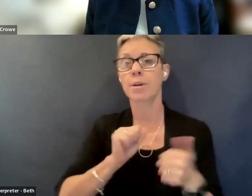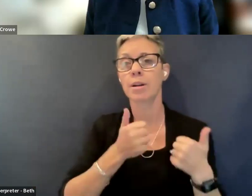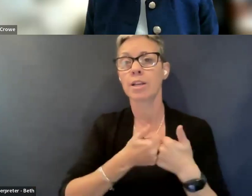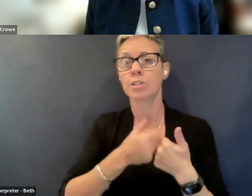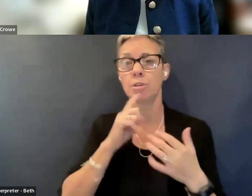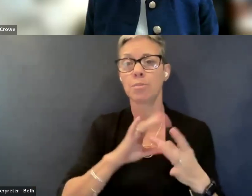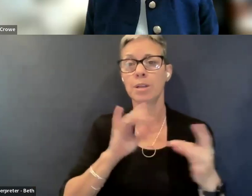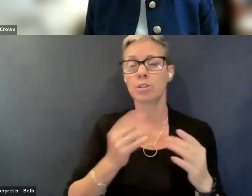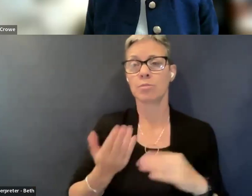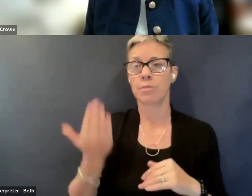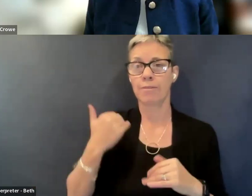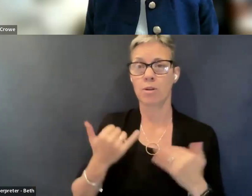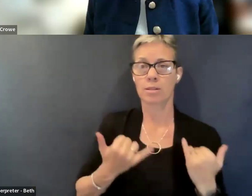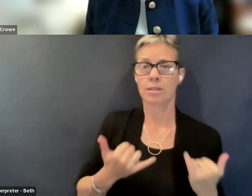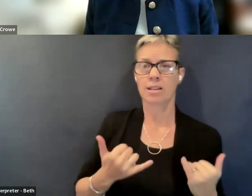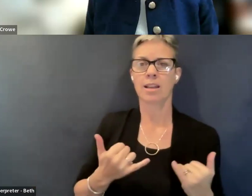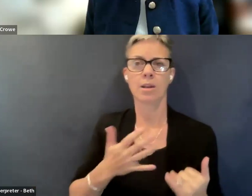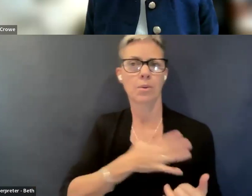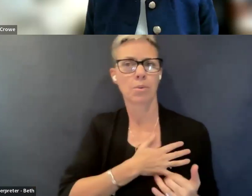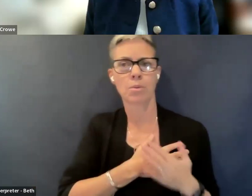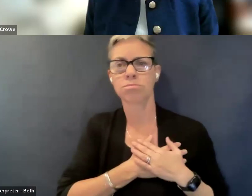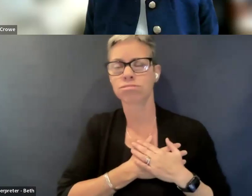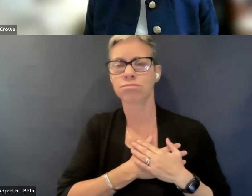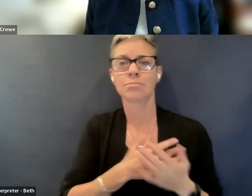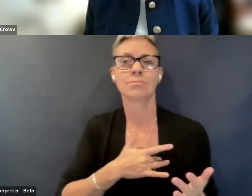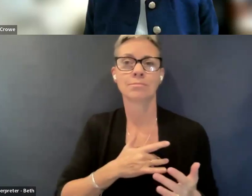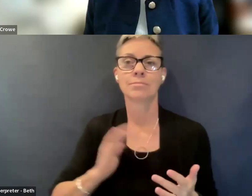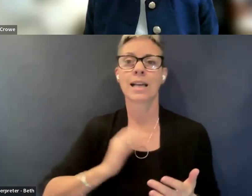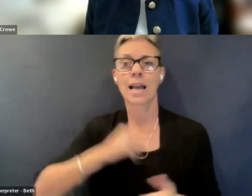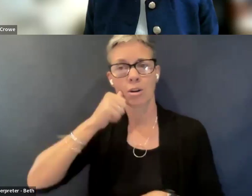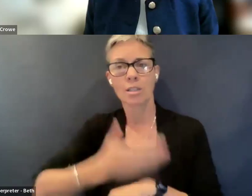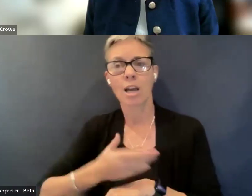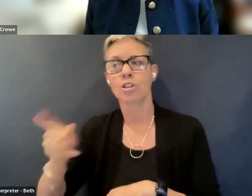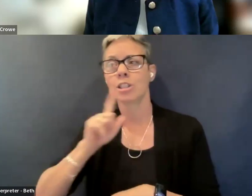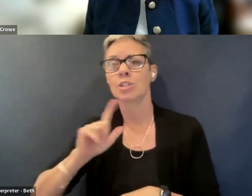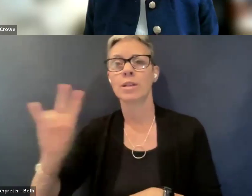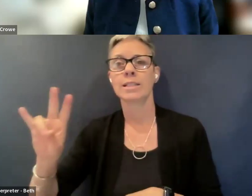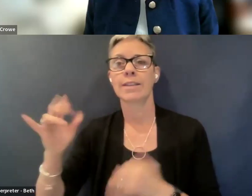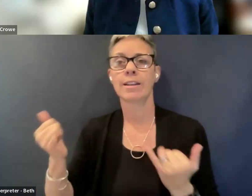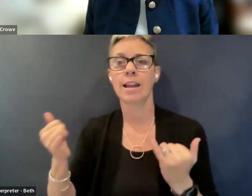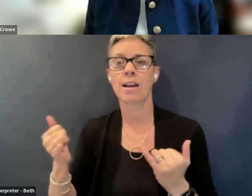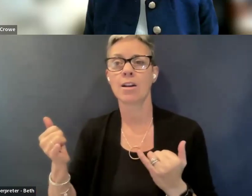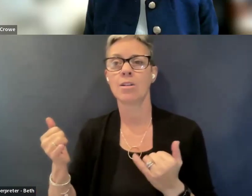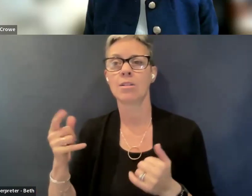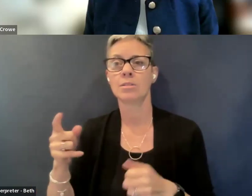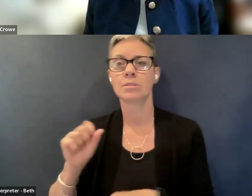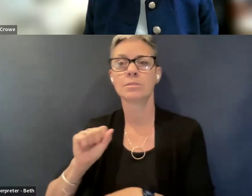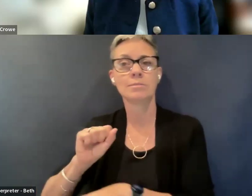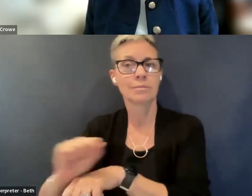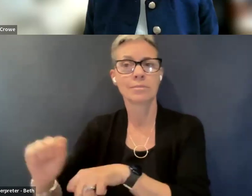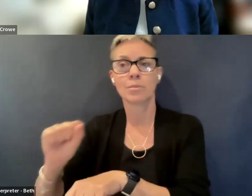earlier is close to home to me too. Our daughter, who is 27 now, employment is a